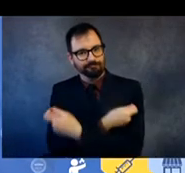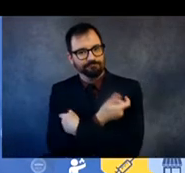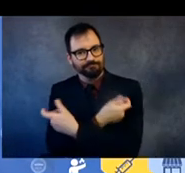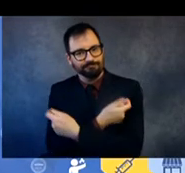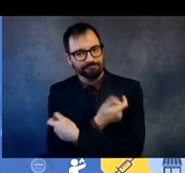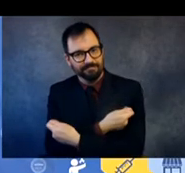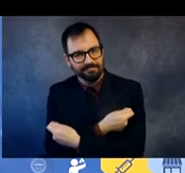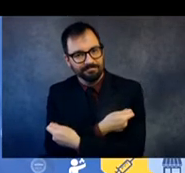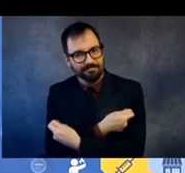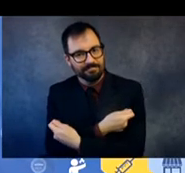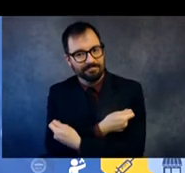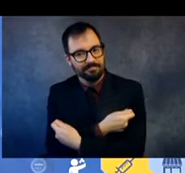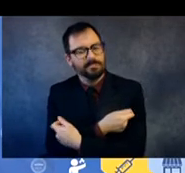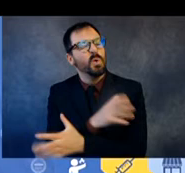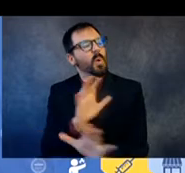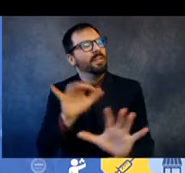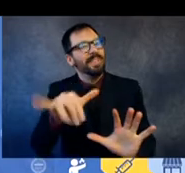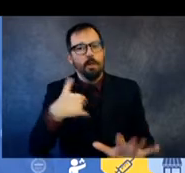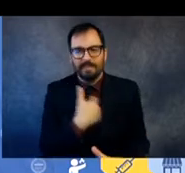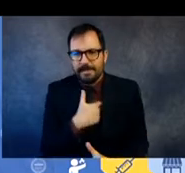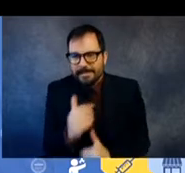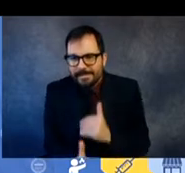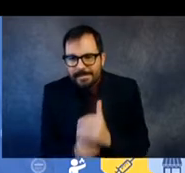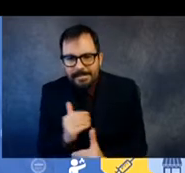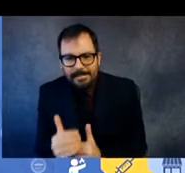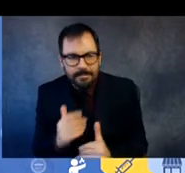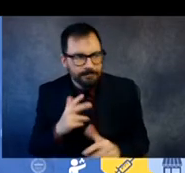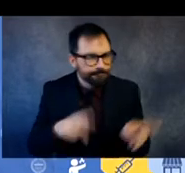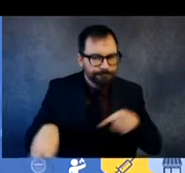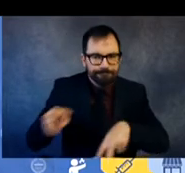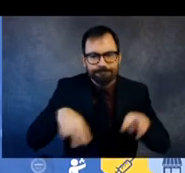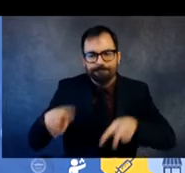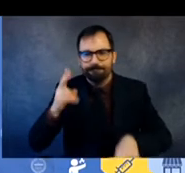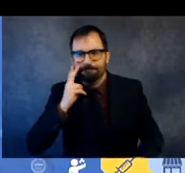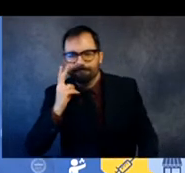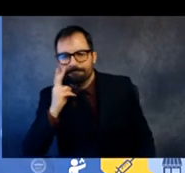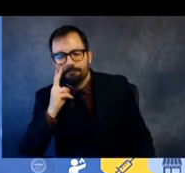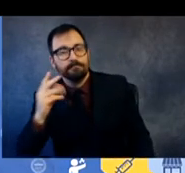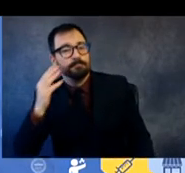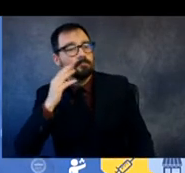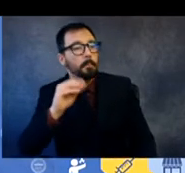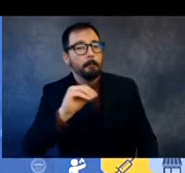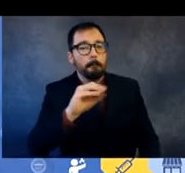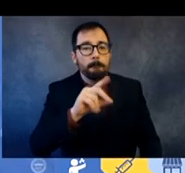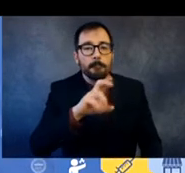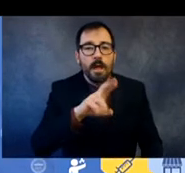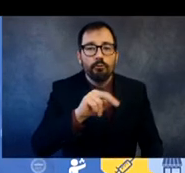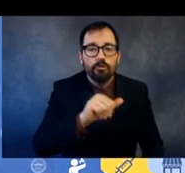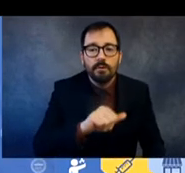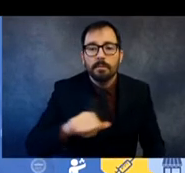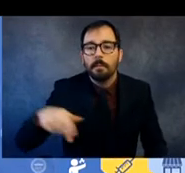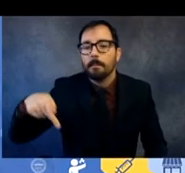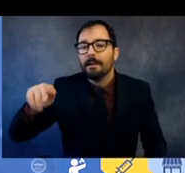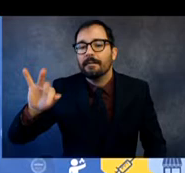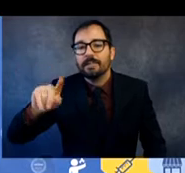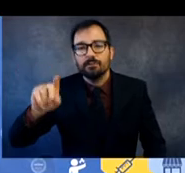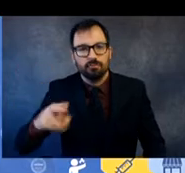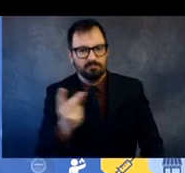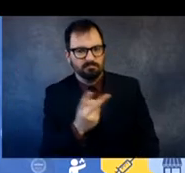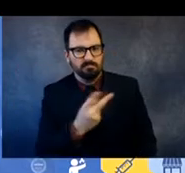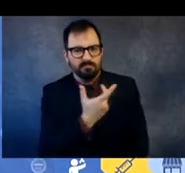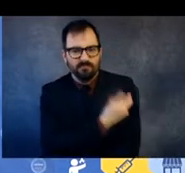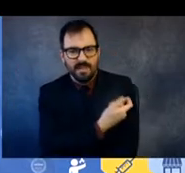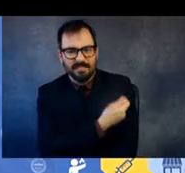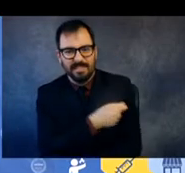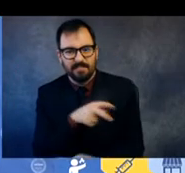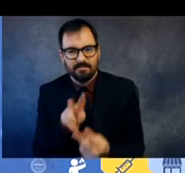vaccine. You know, so we'll have to reassess on our progress there. Like